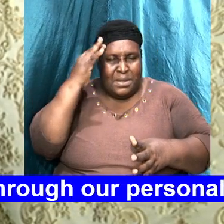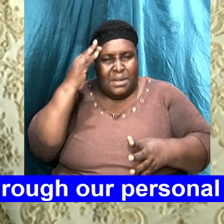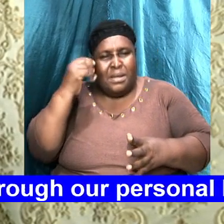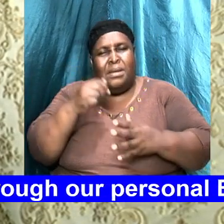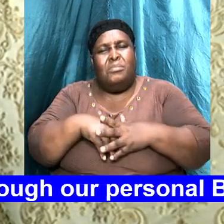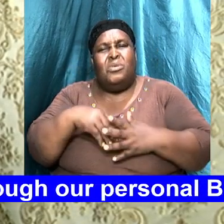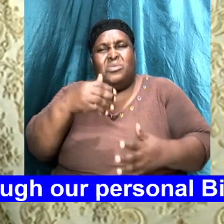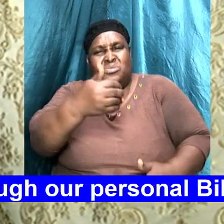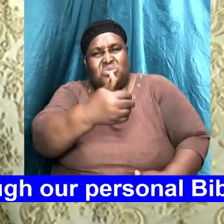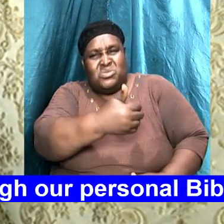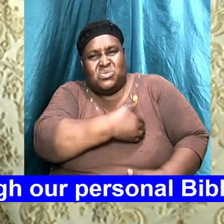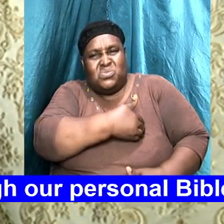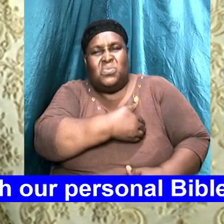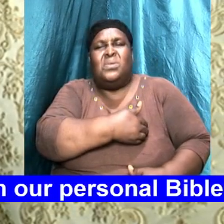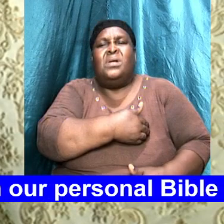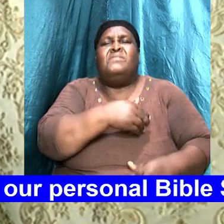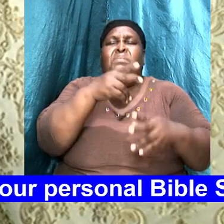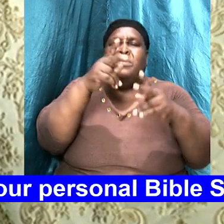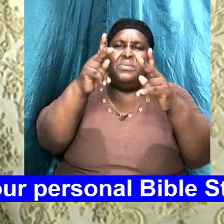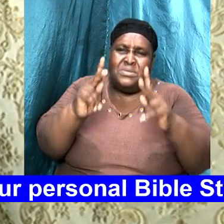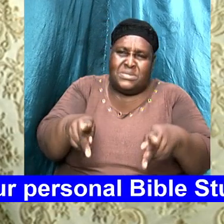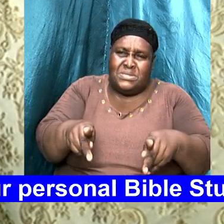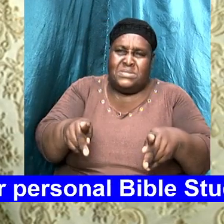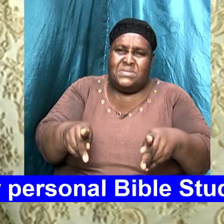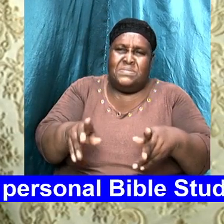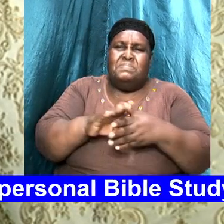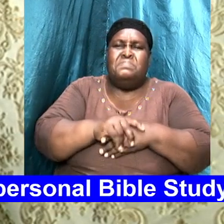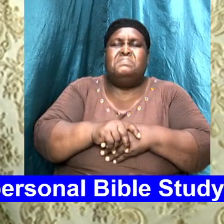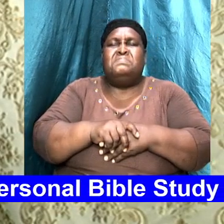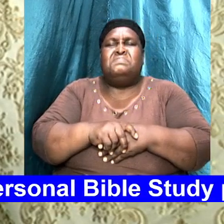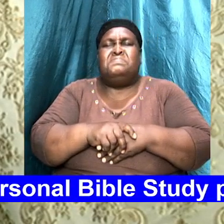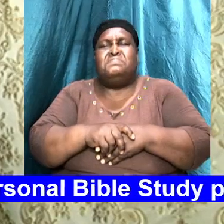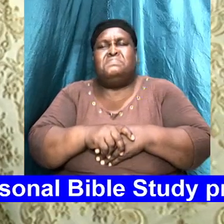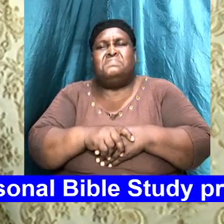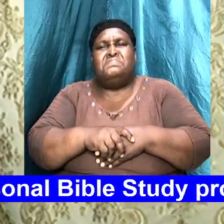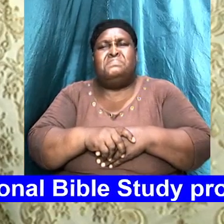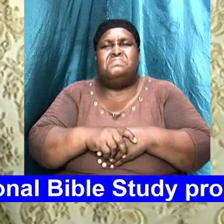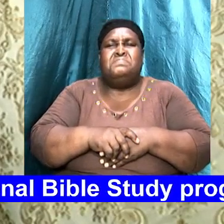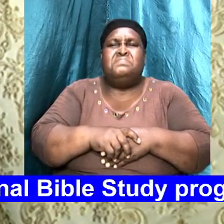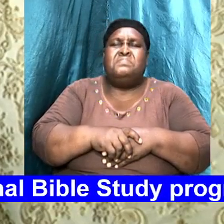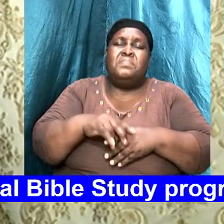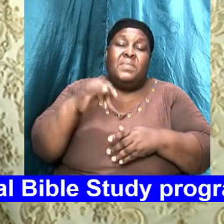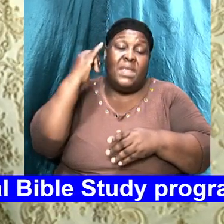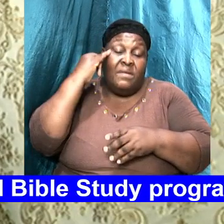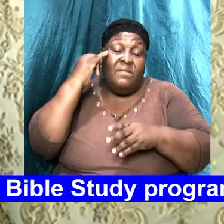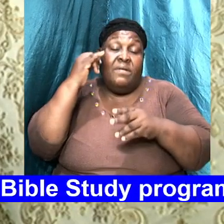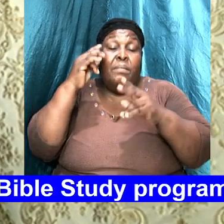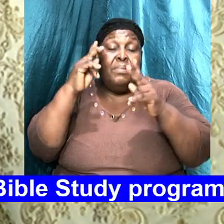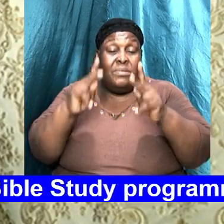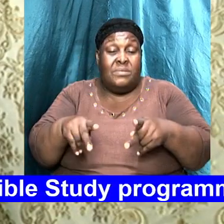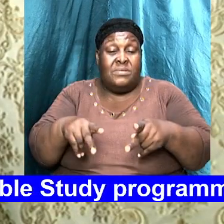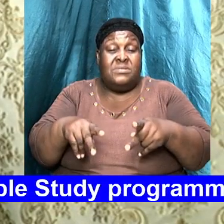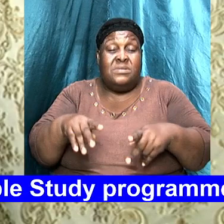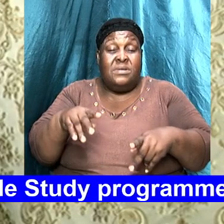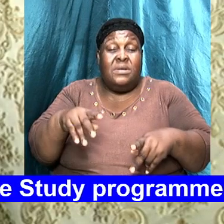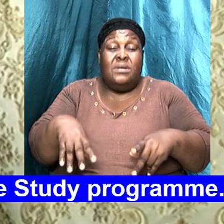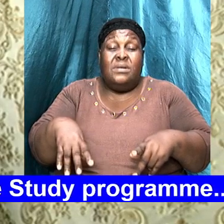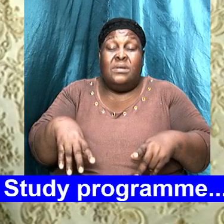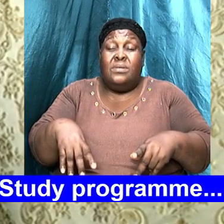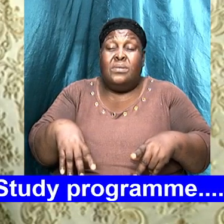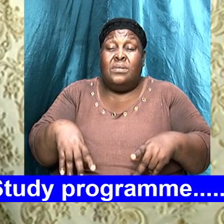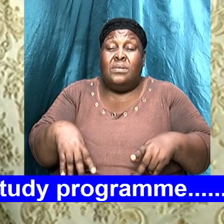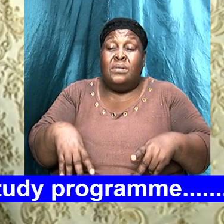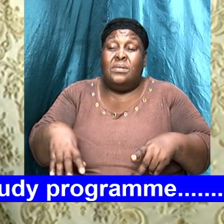soul of an individual. And listen to what I'm saying good. If a person is concerned about your soul,